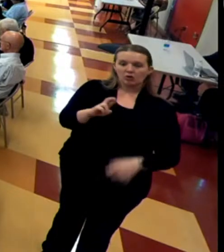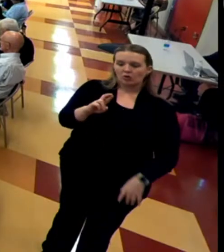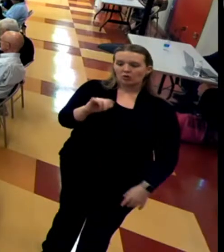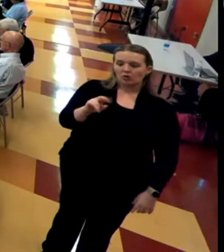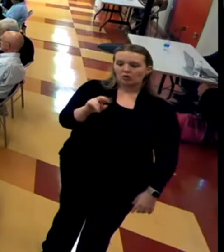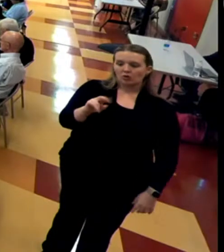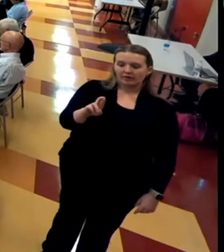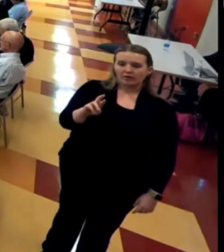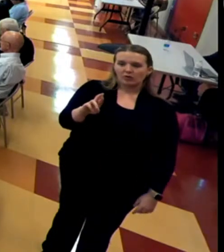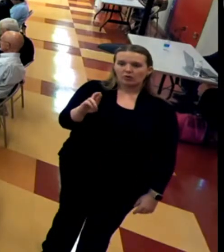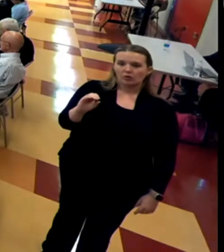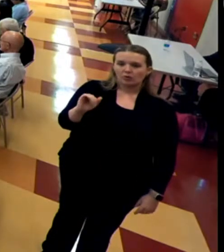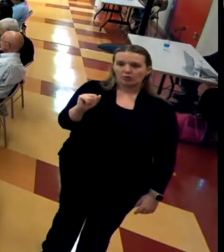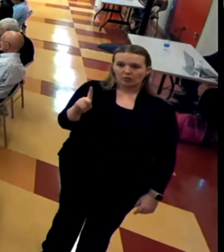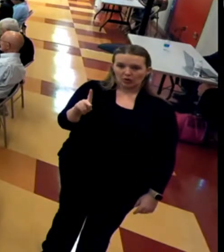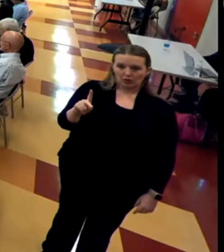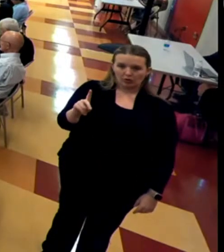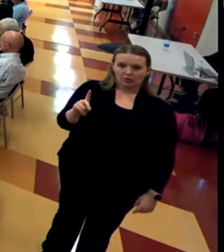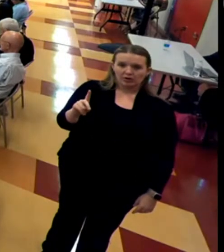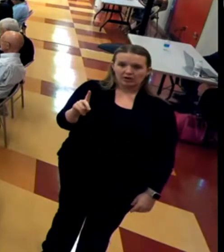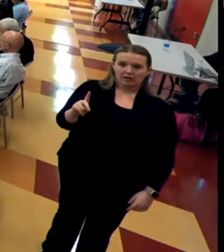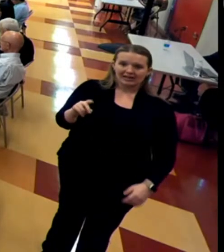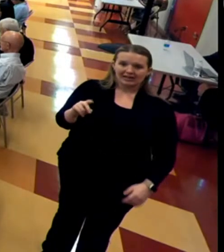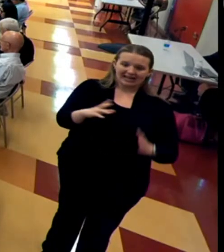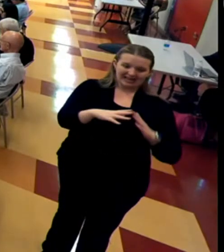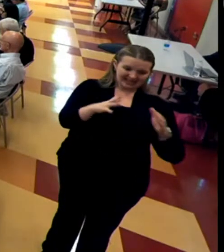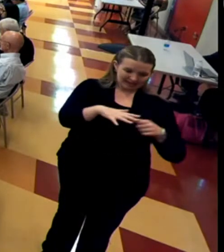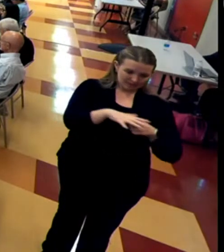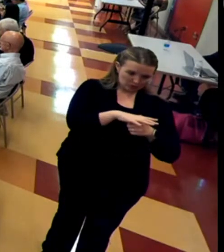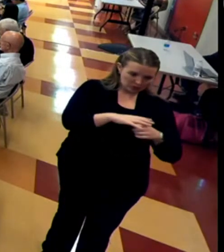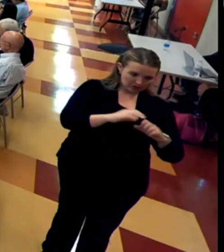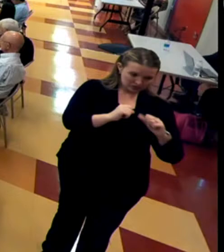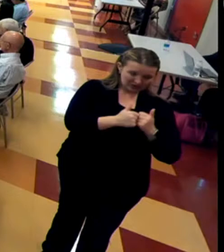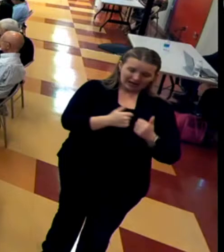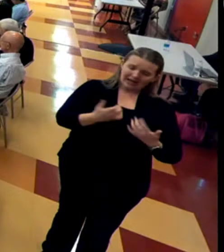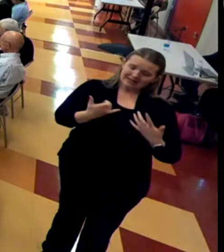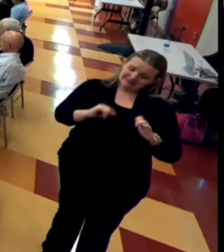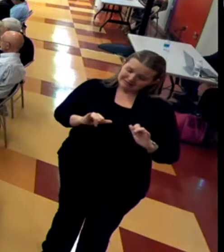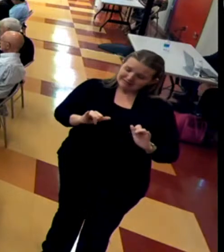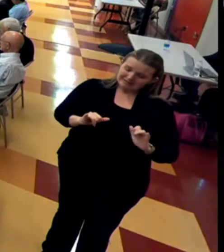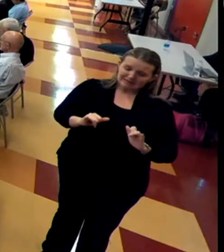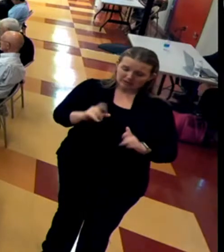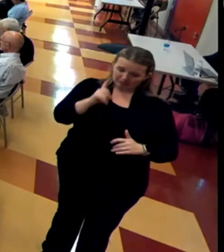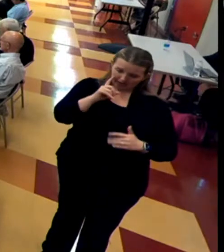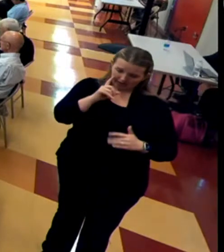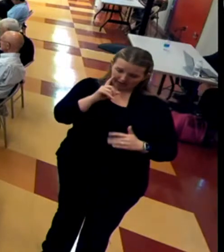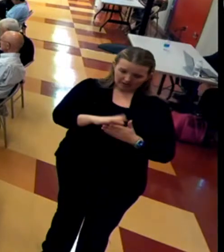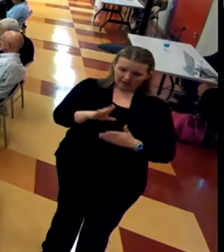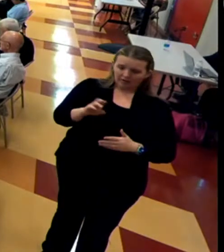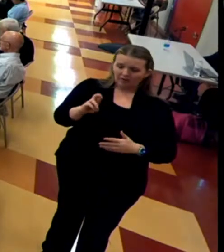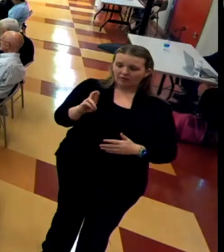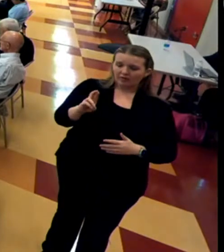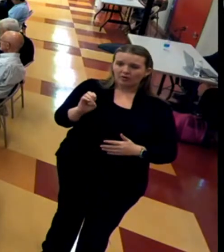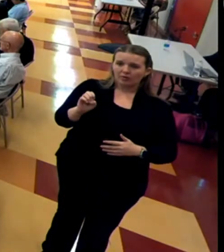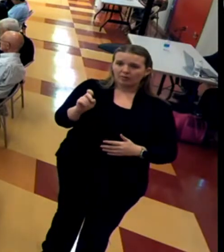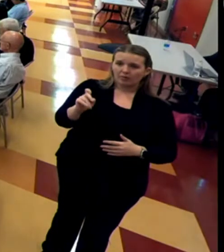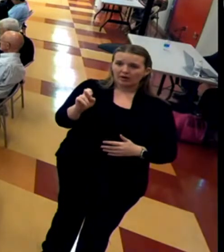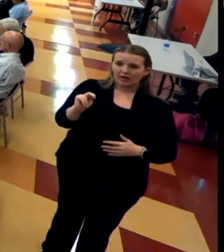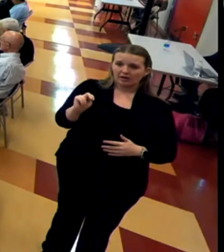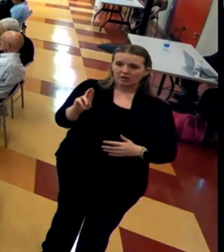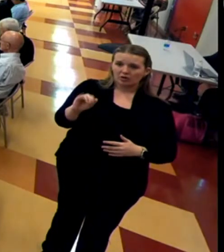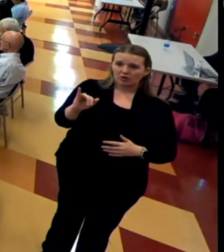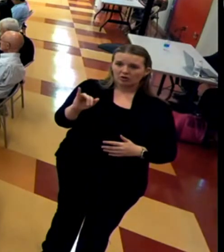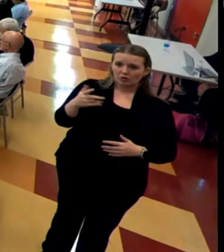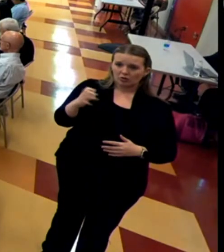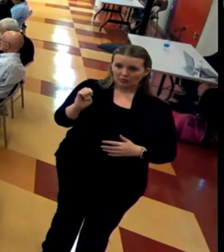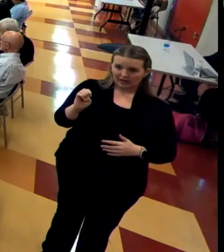Neighborhood Association, and I'm still of the opinion that Brackenridge Park is